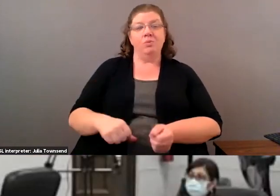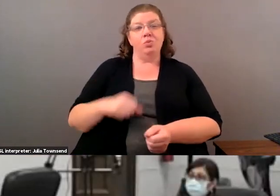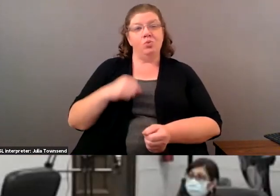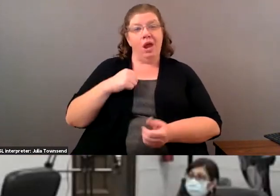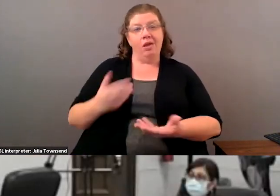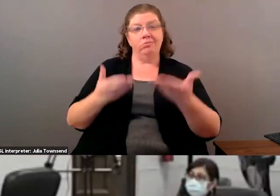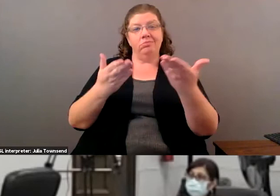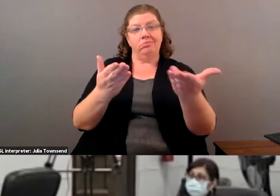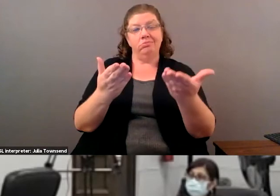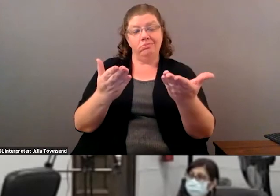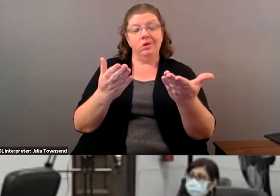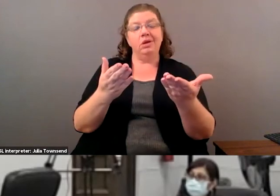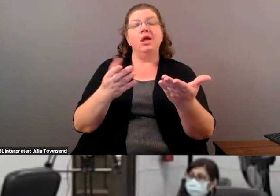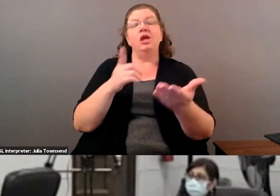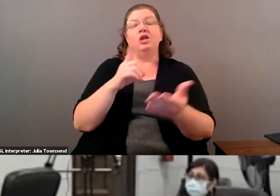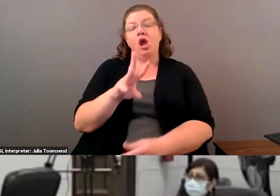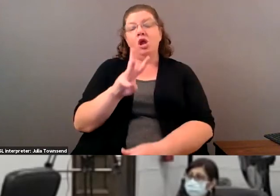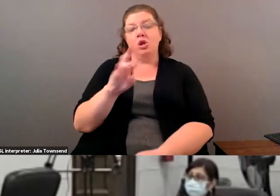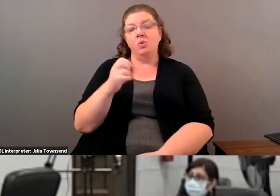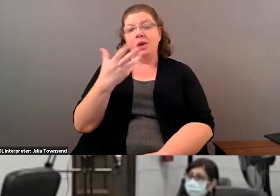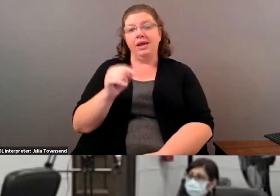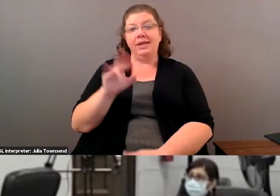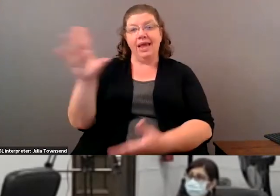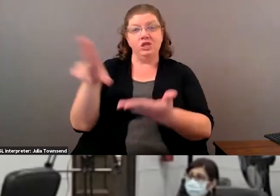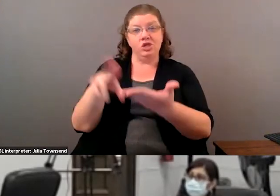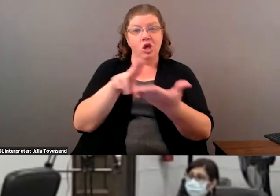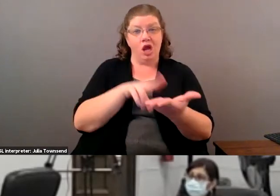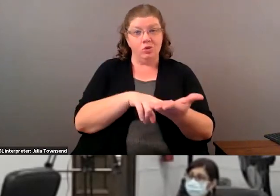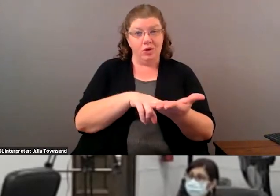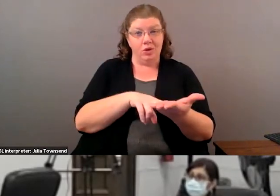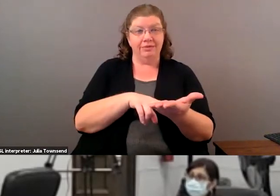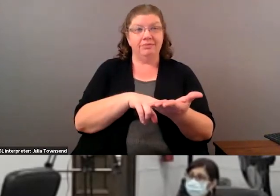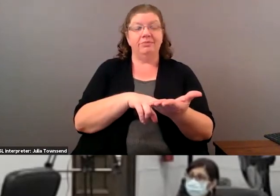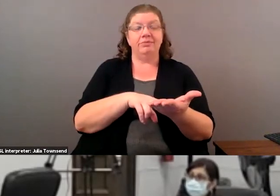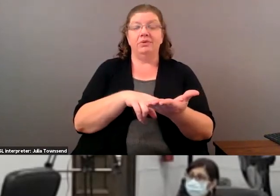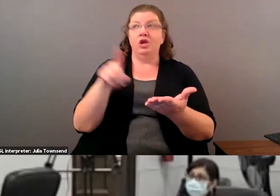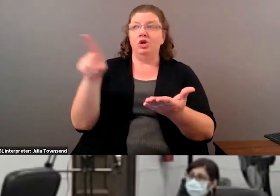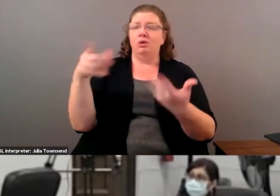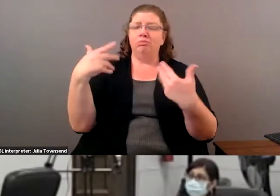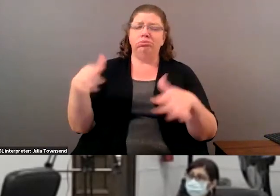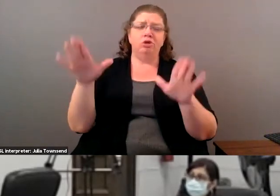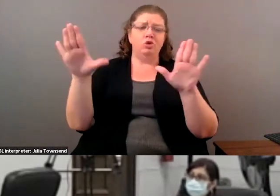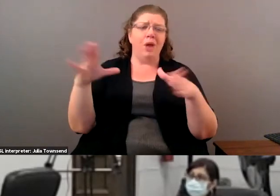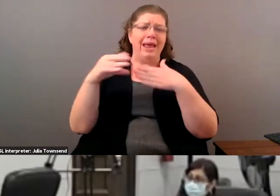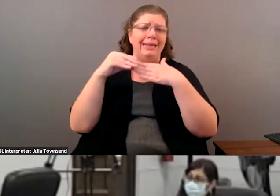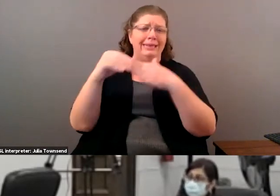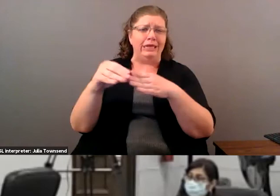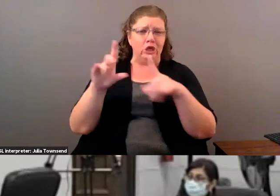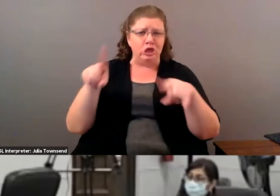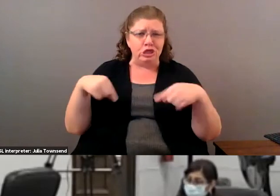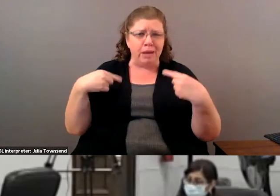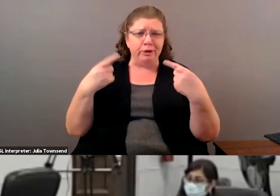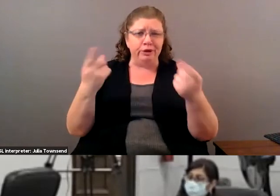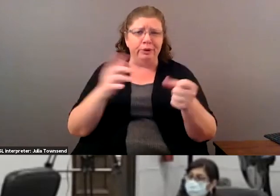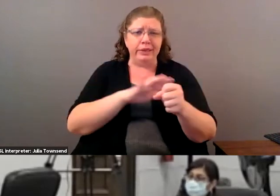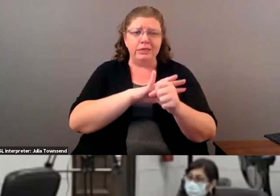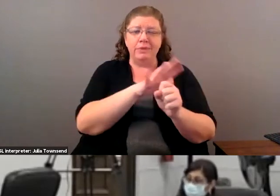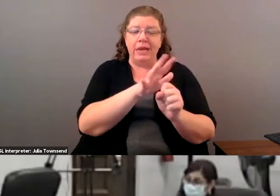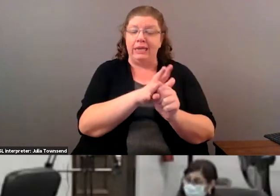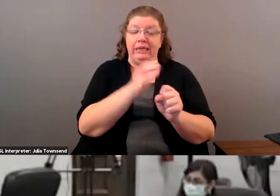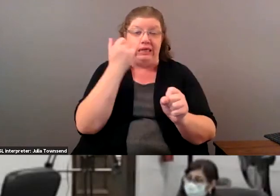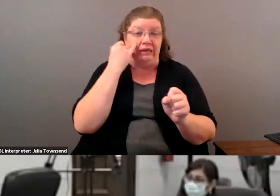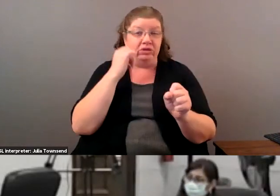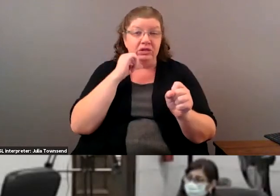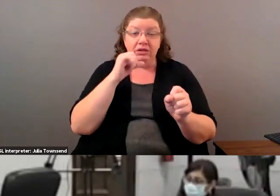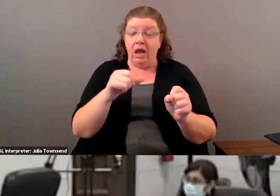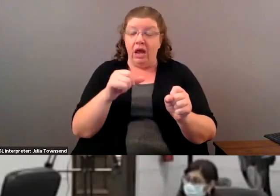Dr. Wagenek's contract. And were it not for her great leadership during this pandemic, we wouldn't have been able to really